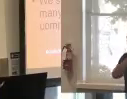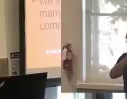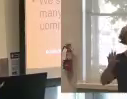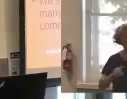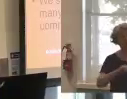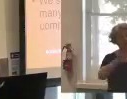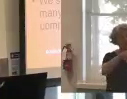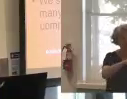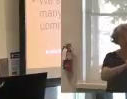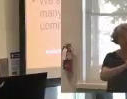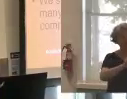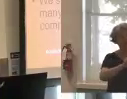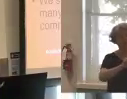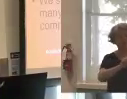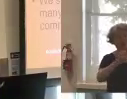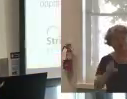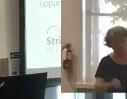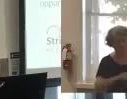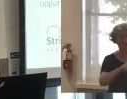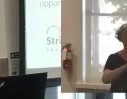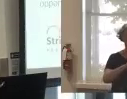Africa, Afghanistan, and Southeast Asia.